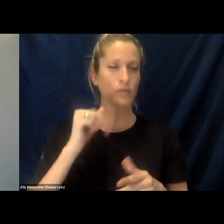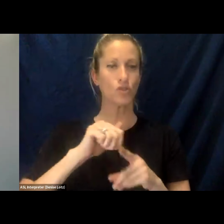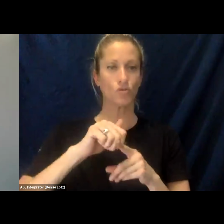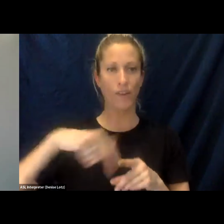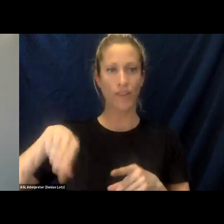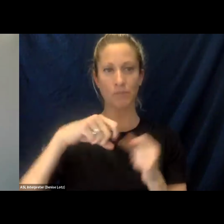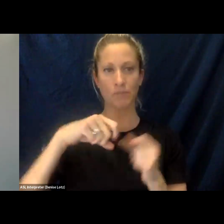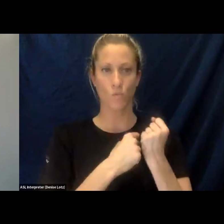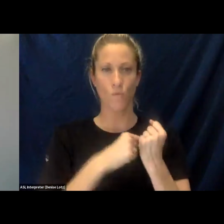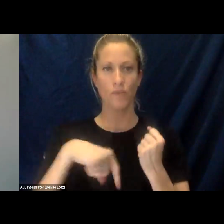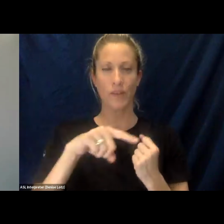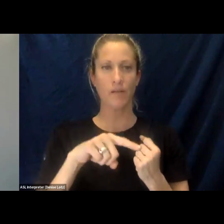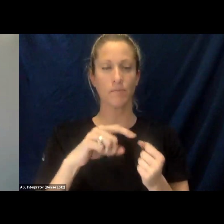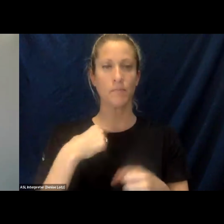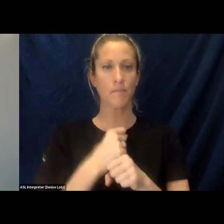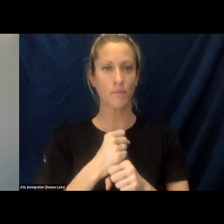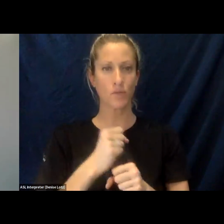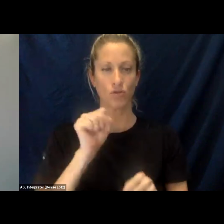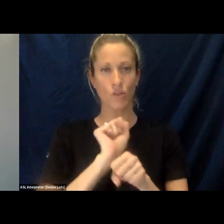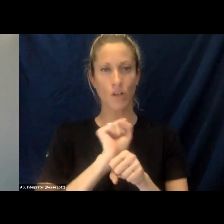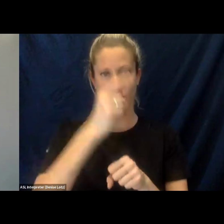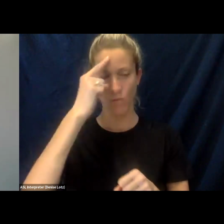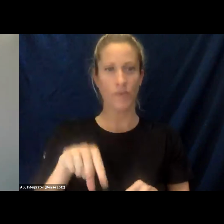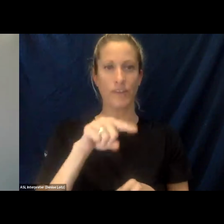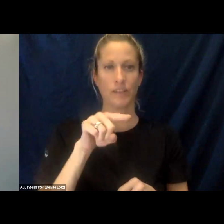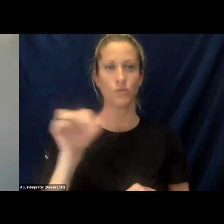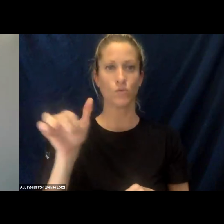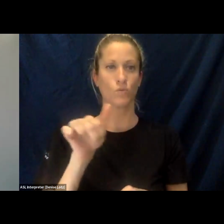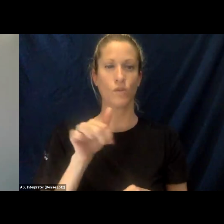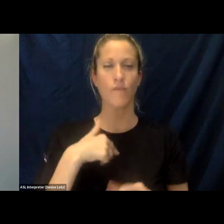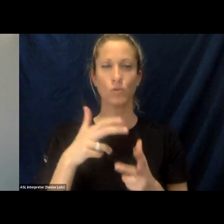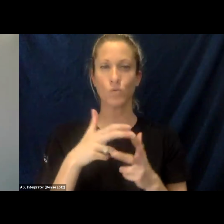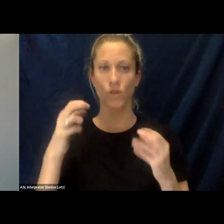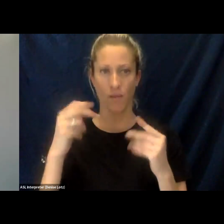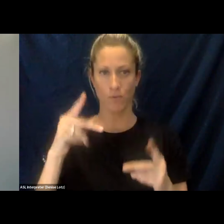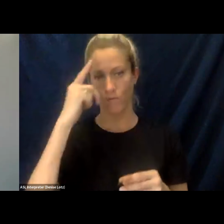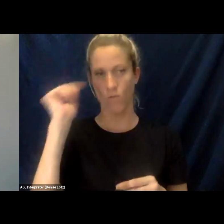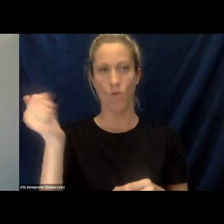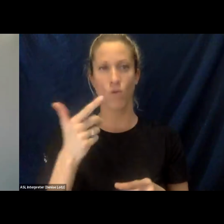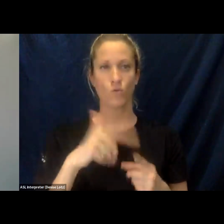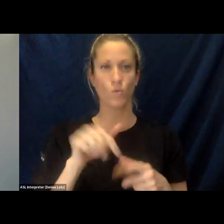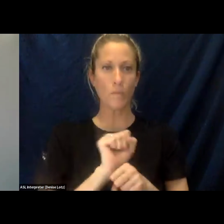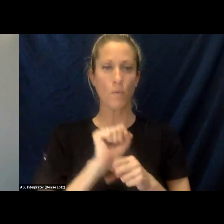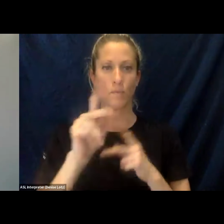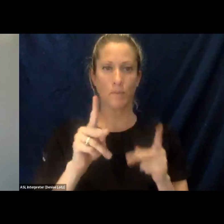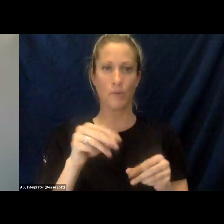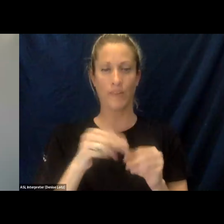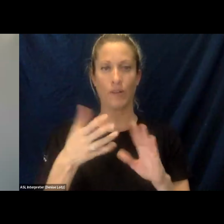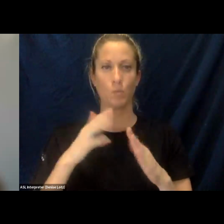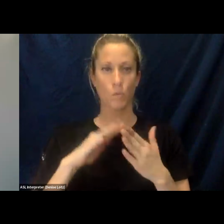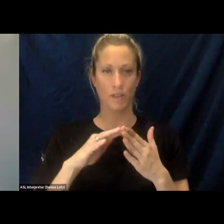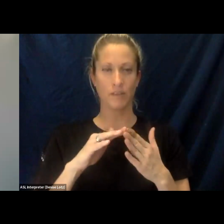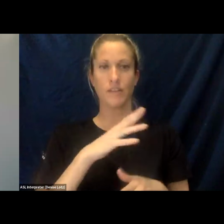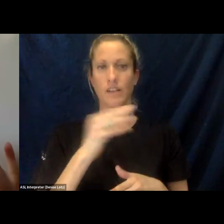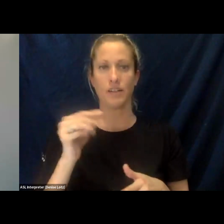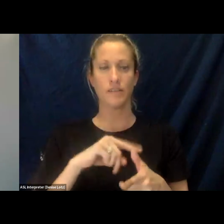them, creating jobs for these digital navigators. I think there's a huge opportunity for us to employ people in the community